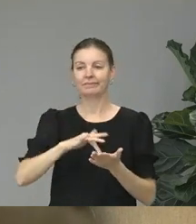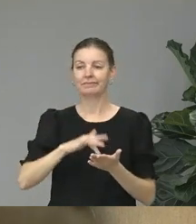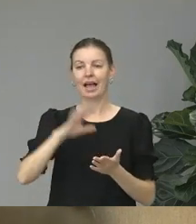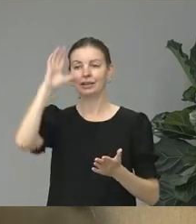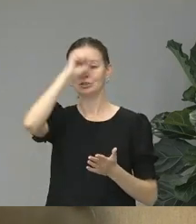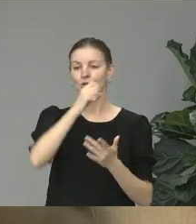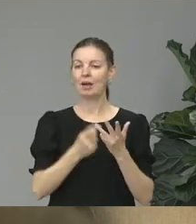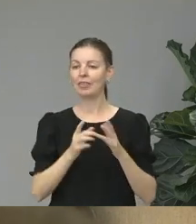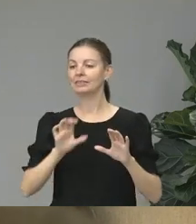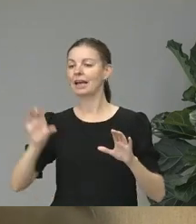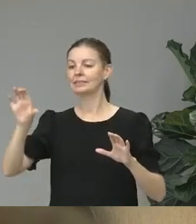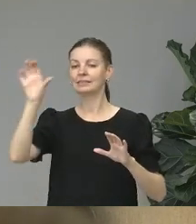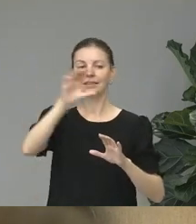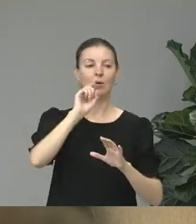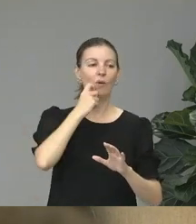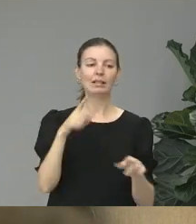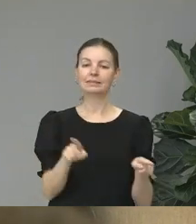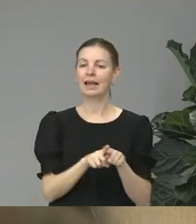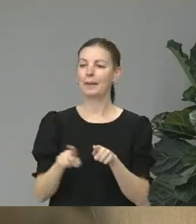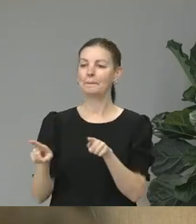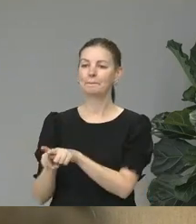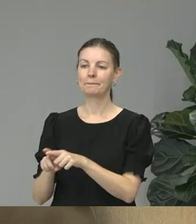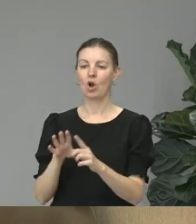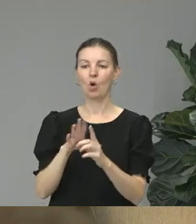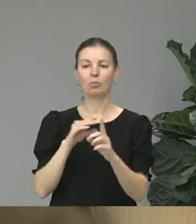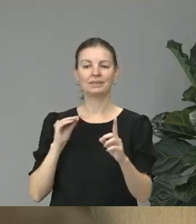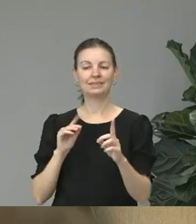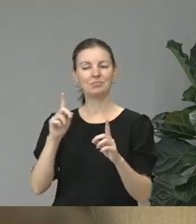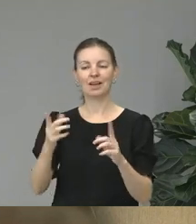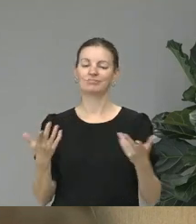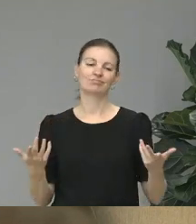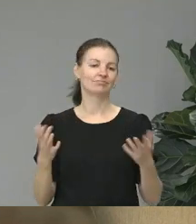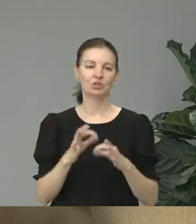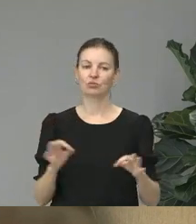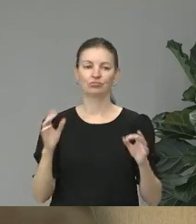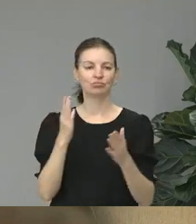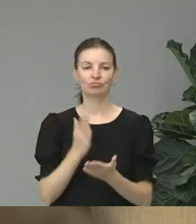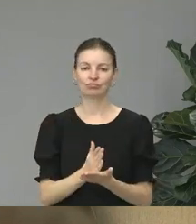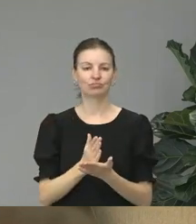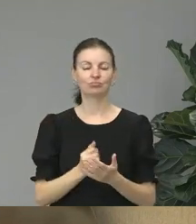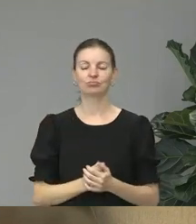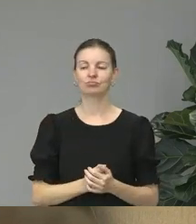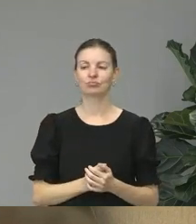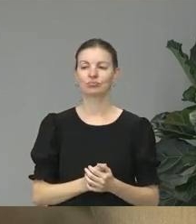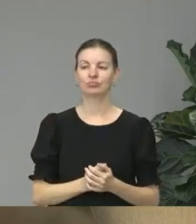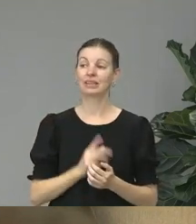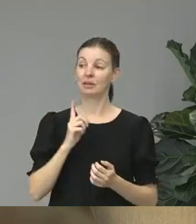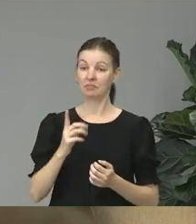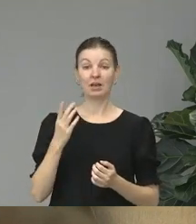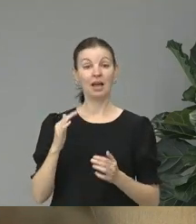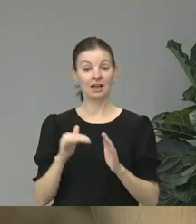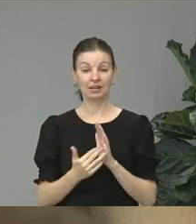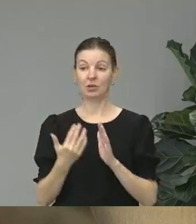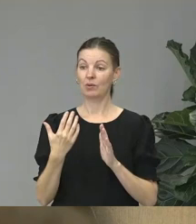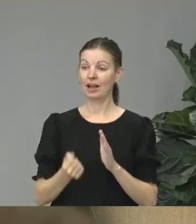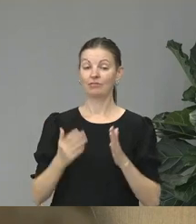suit, but that's proven not to be the case. But however, we do have a Human Rights